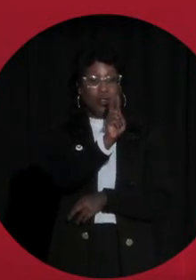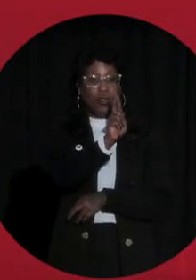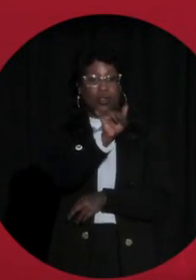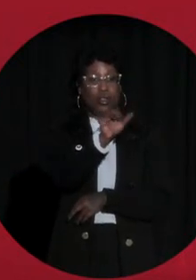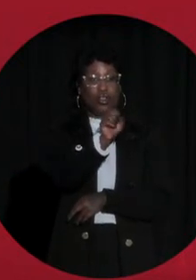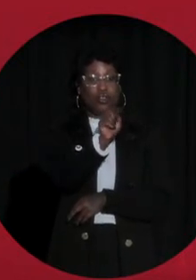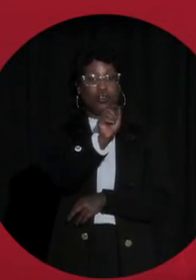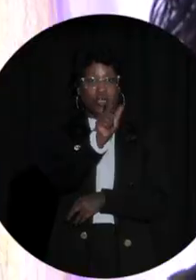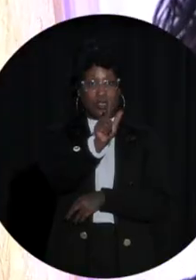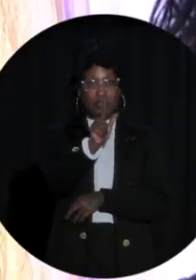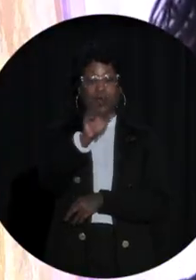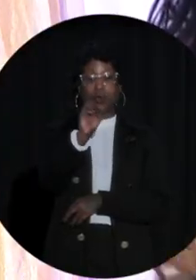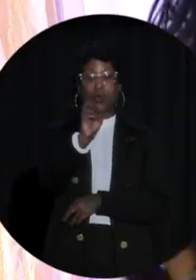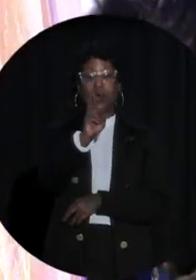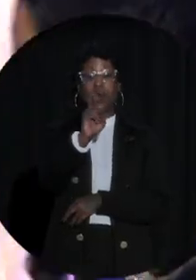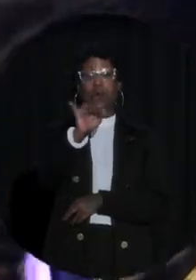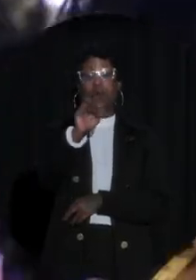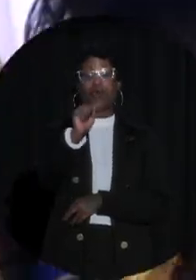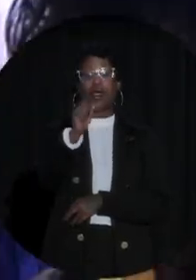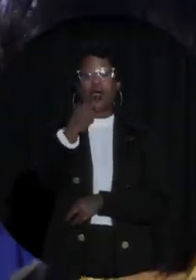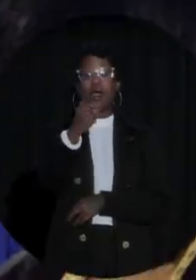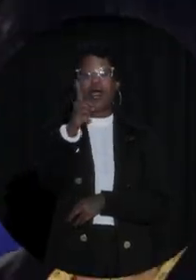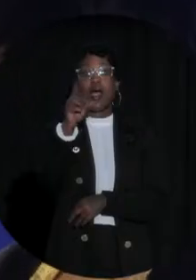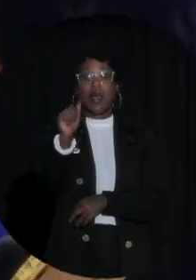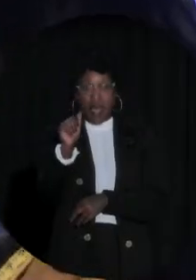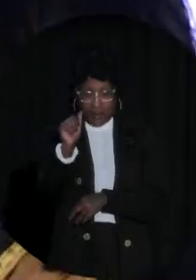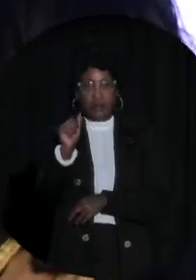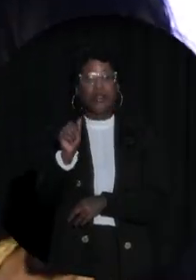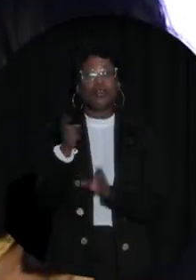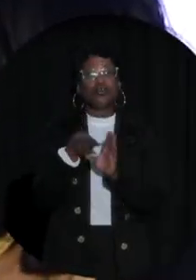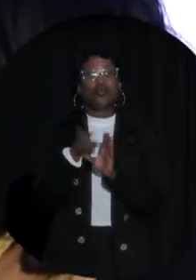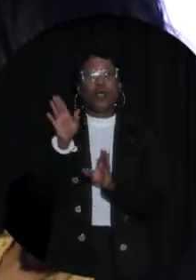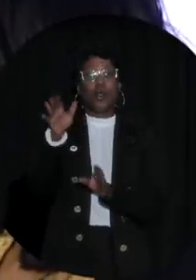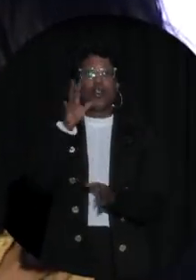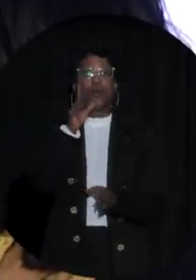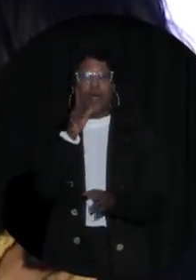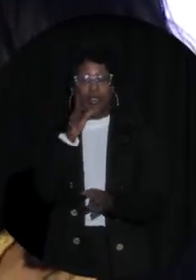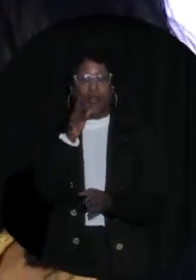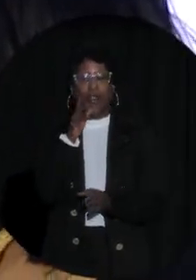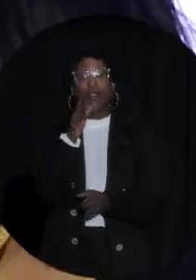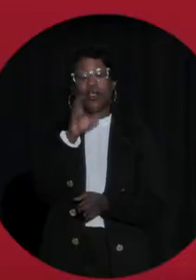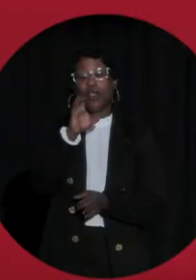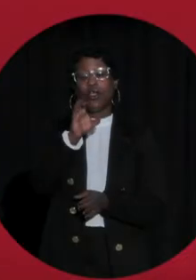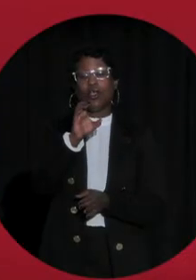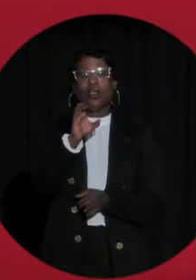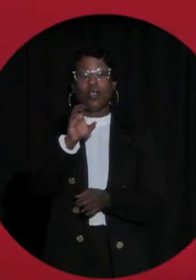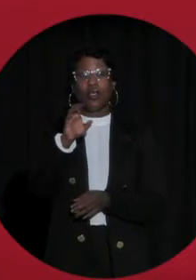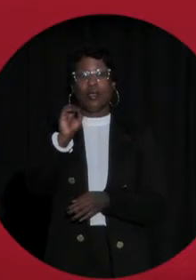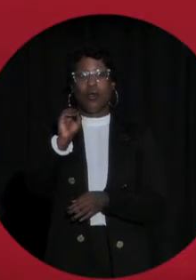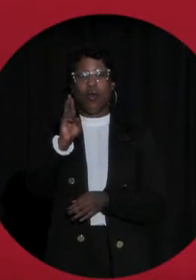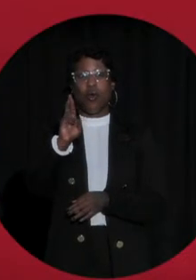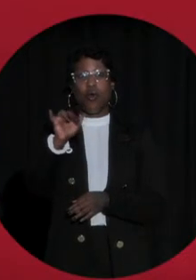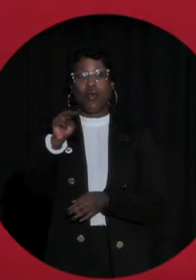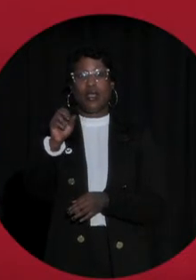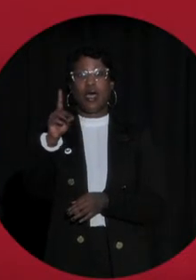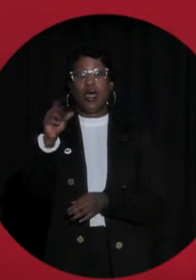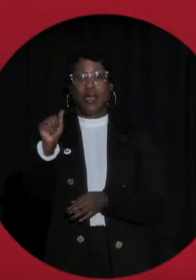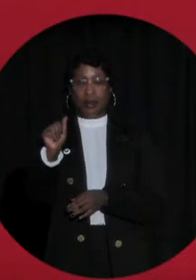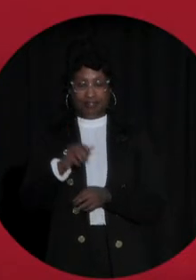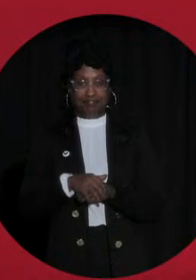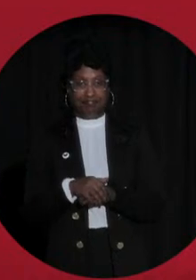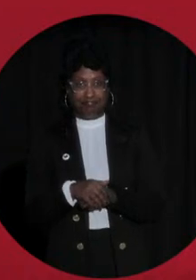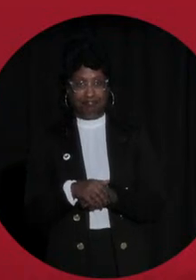District 7, joined by her mother, Ann Oriata. Thank you. And we have